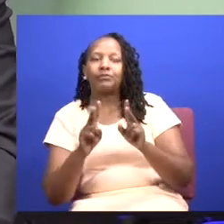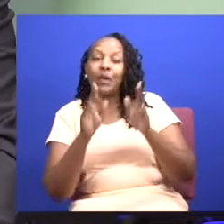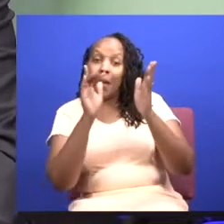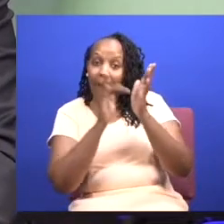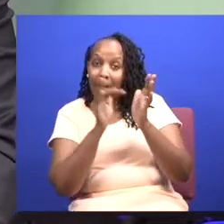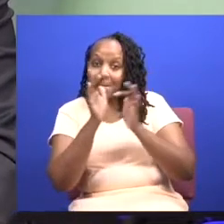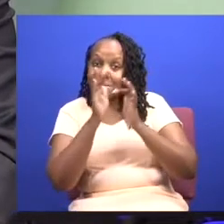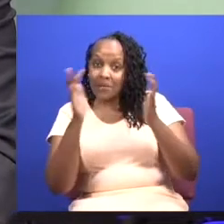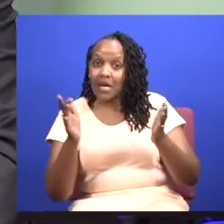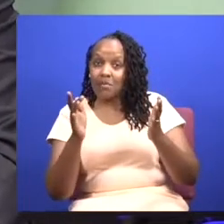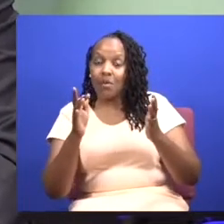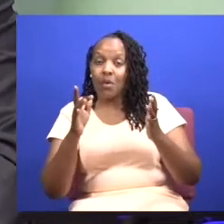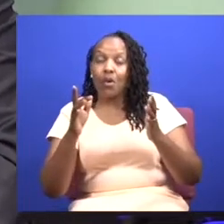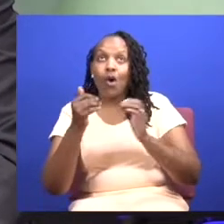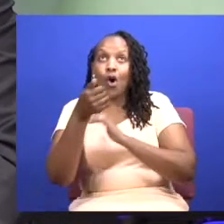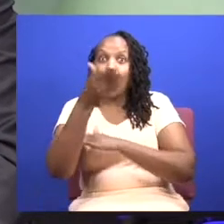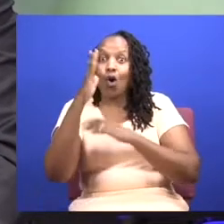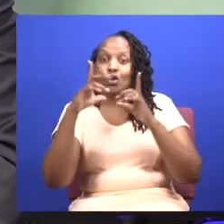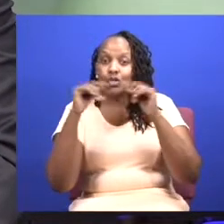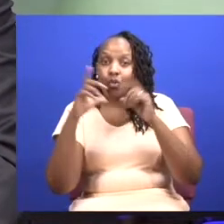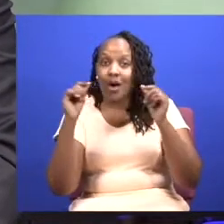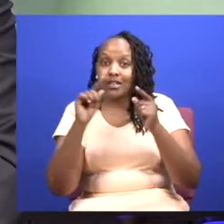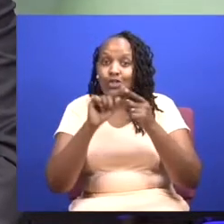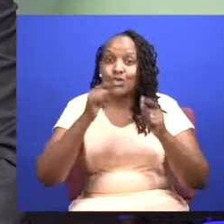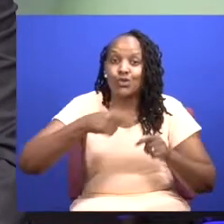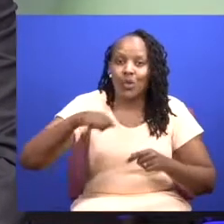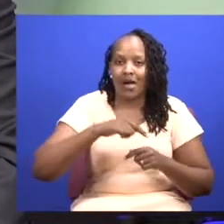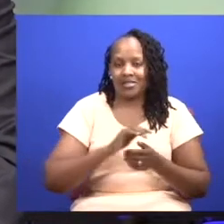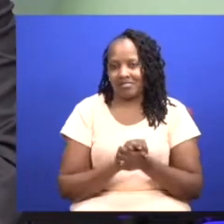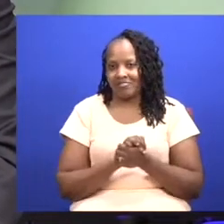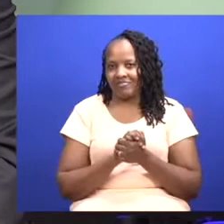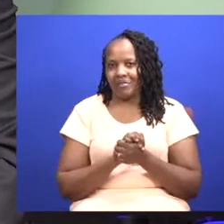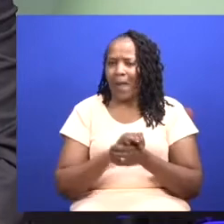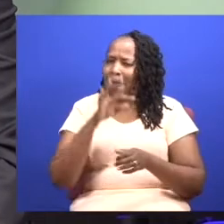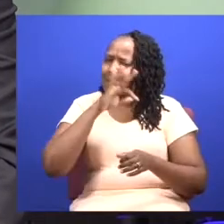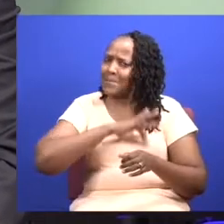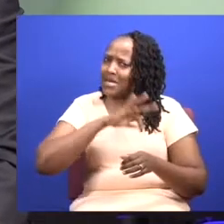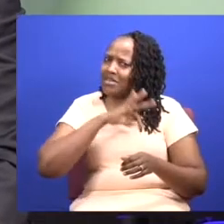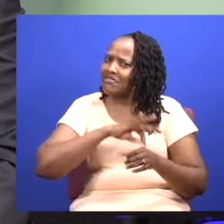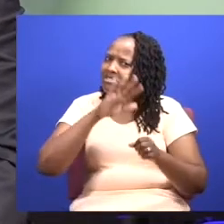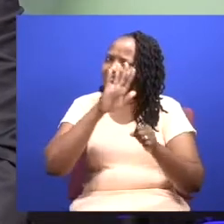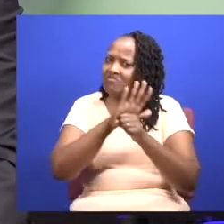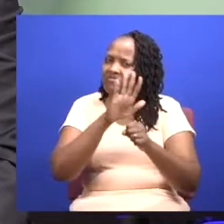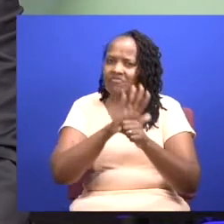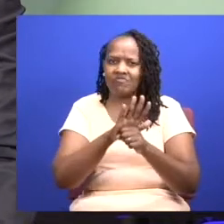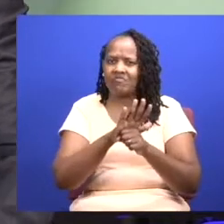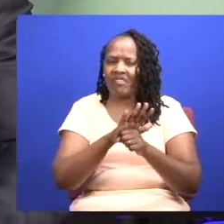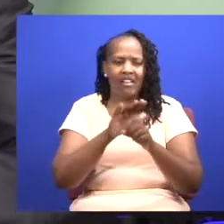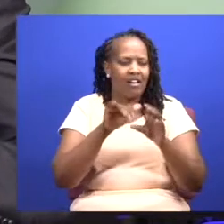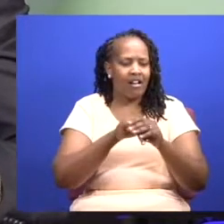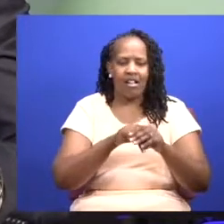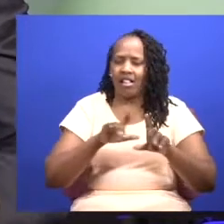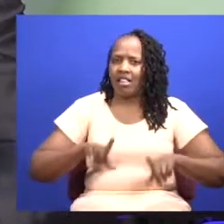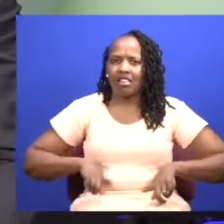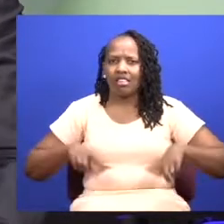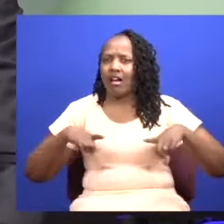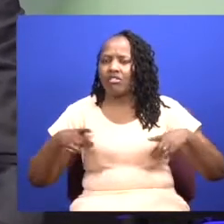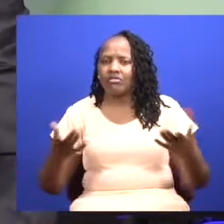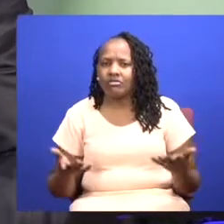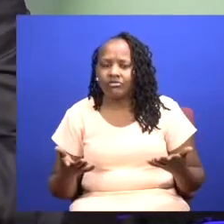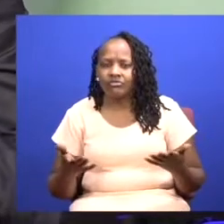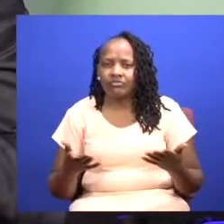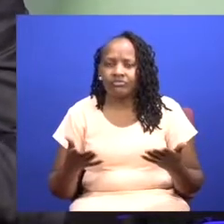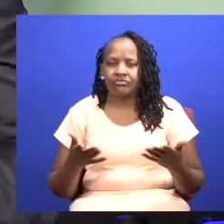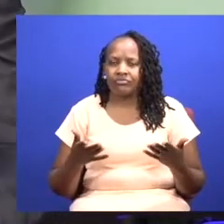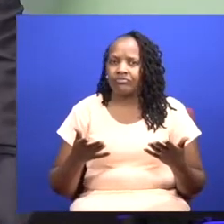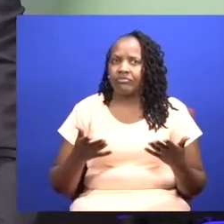Bible is God's word to us. It has benefit for us, for our lives in terms of